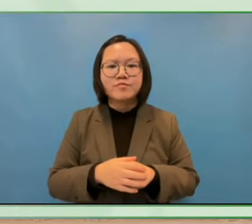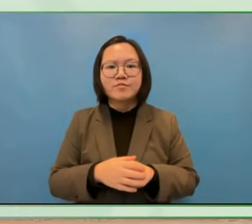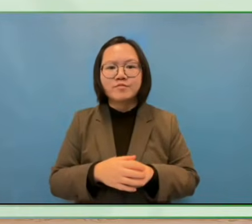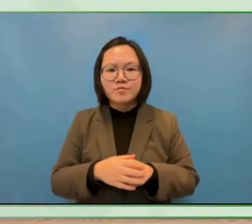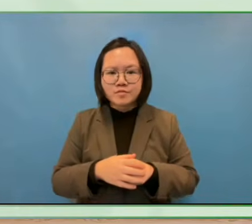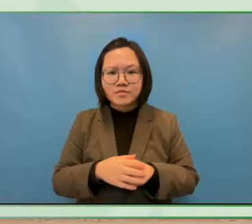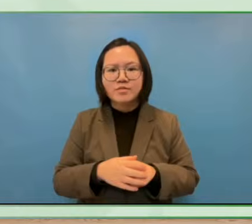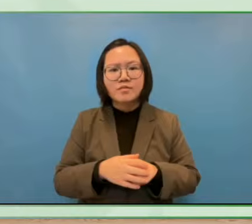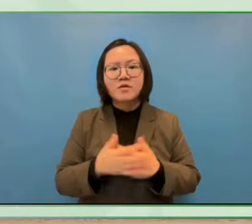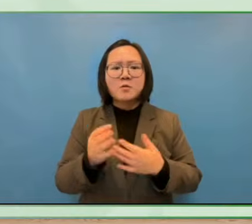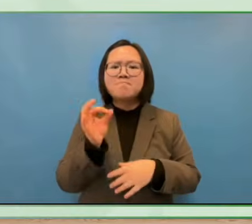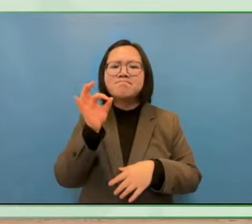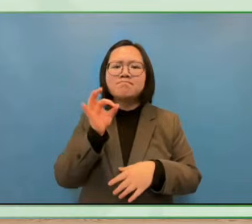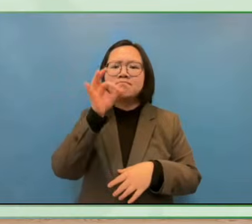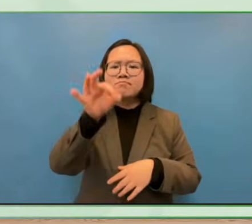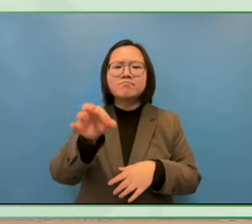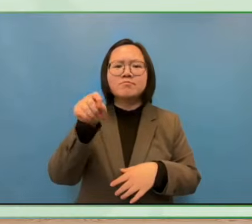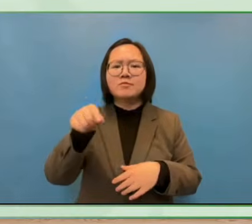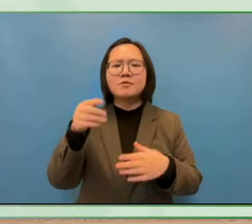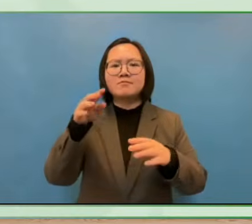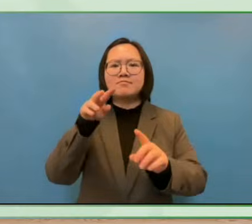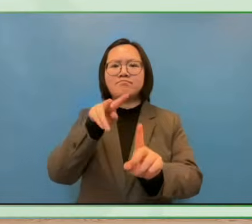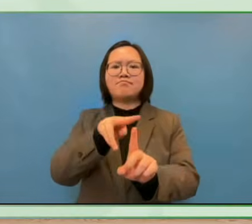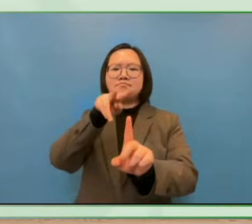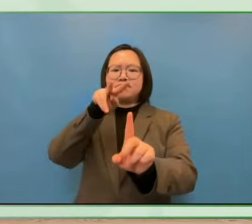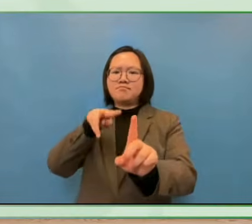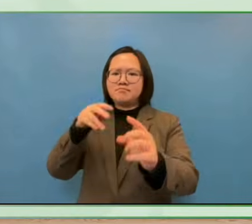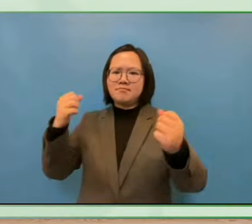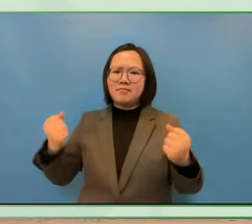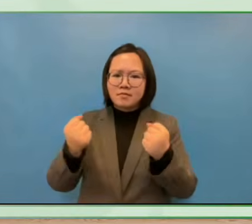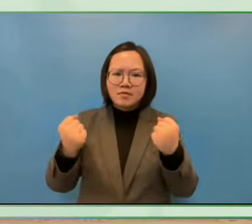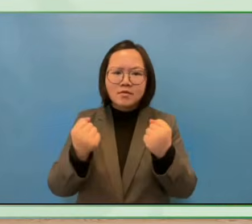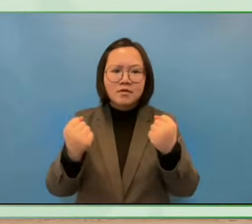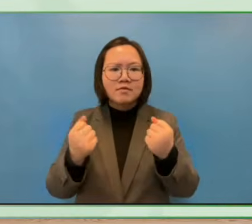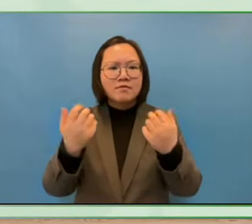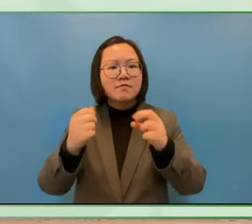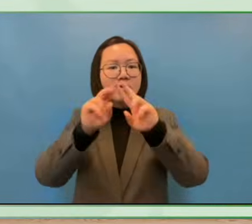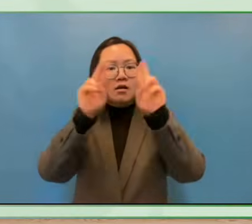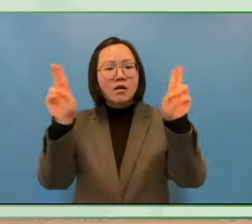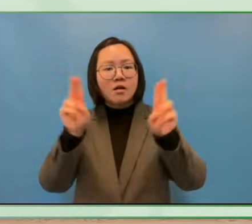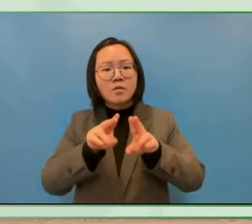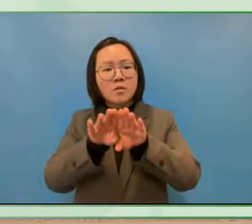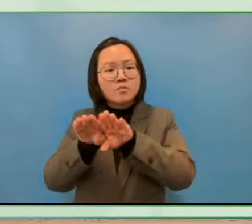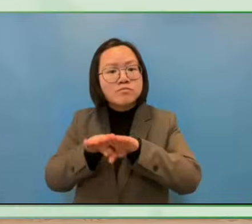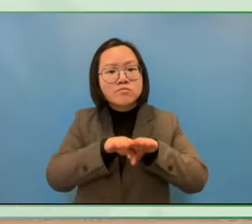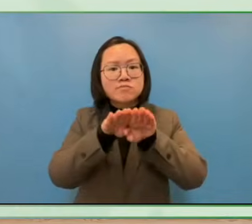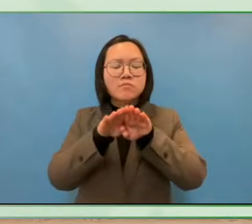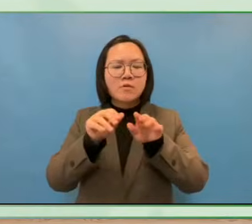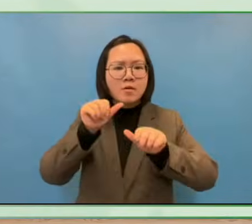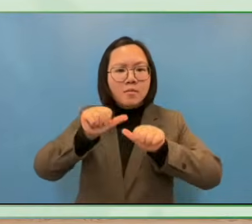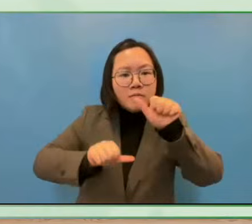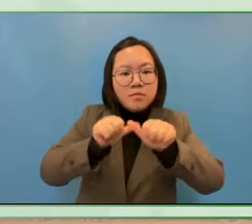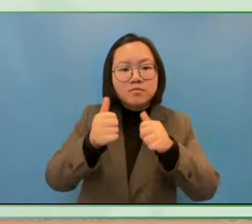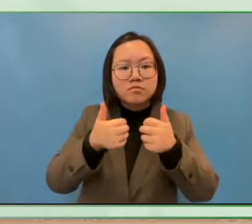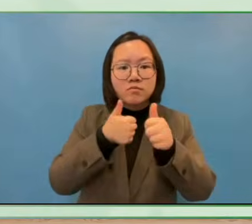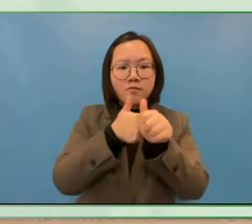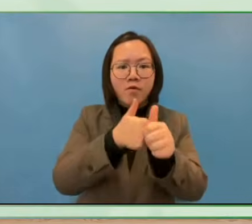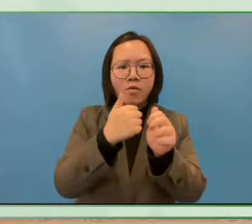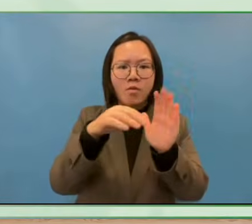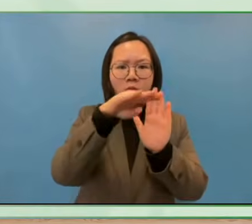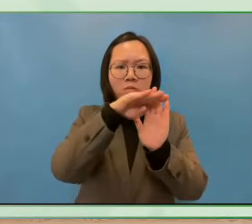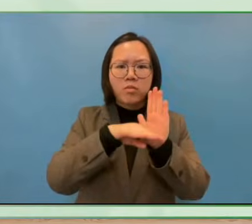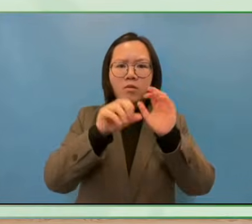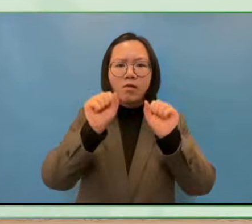not, that somehow exist in the area that we're currently talking about of again focusing on